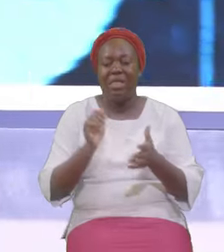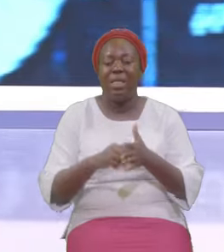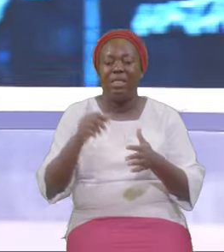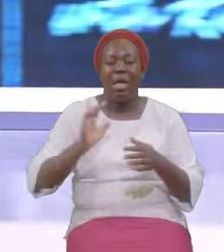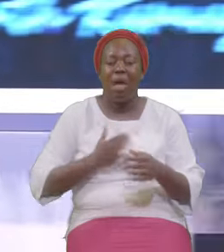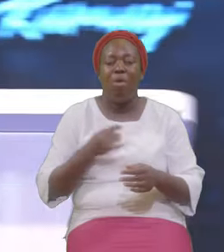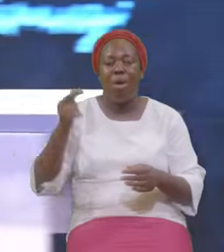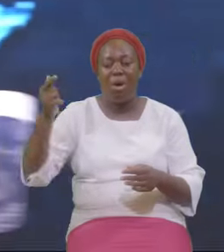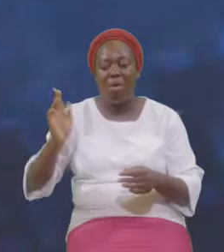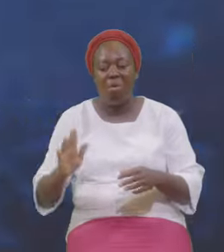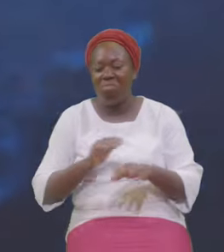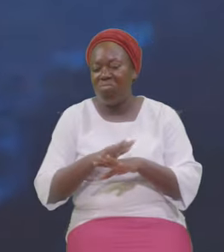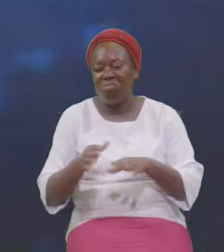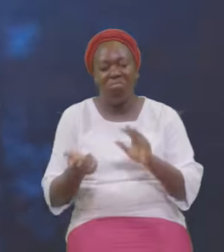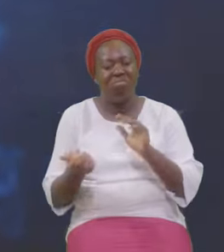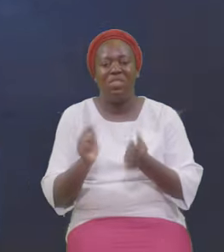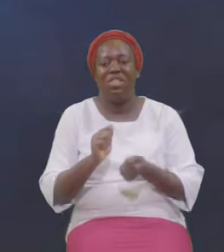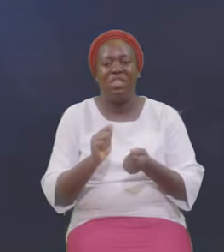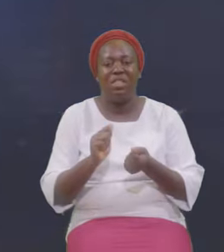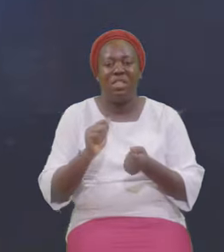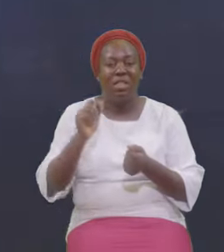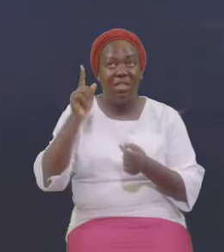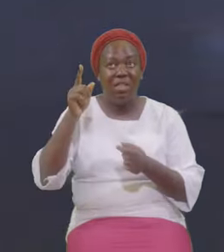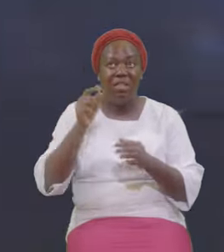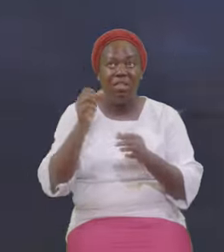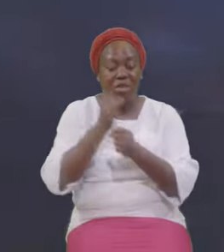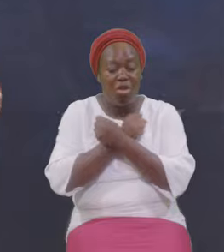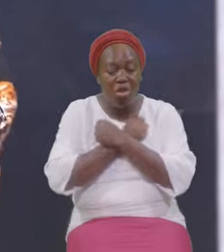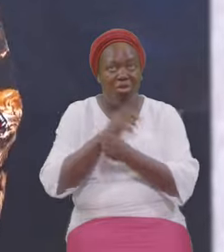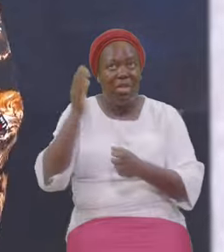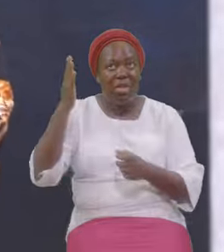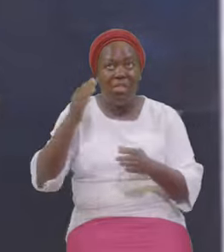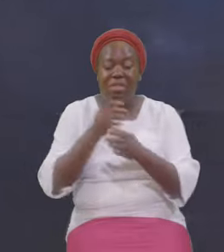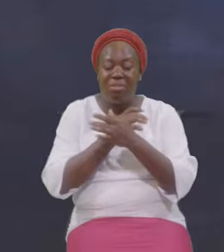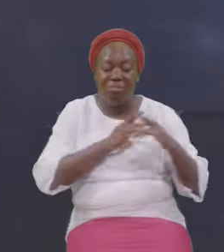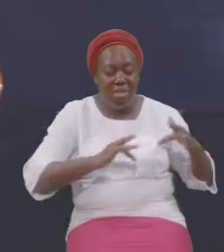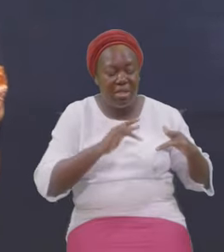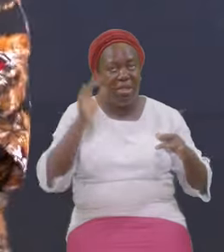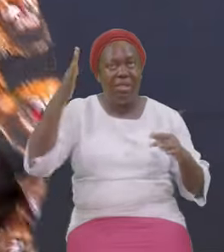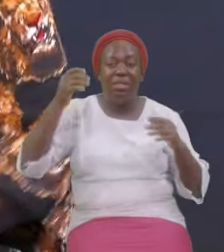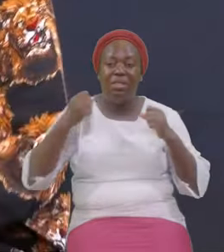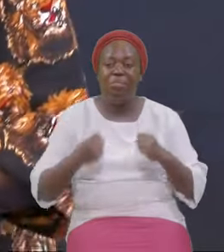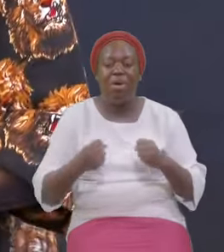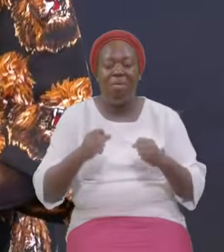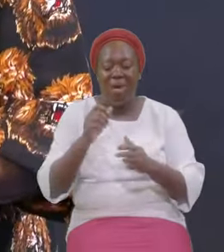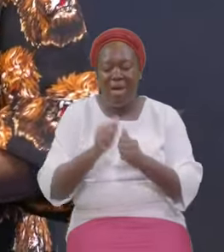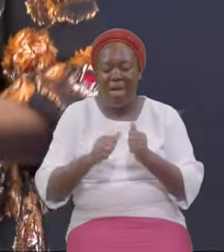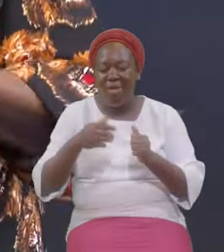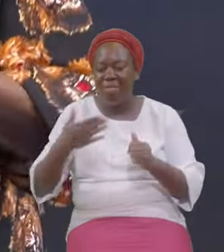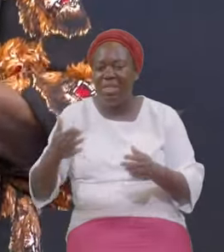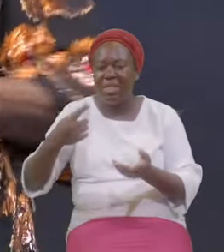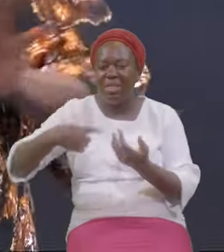not change. His love, his mercy, his power, everything about